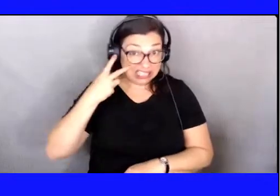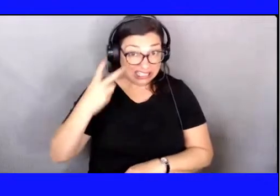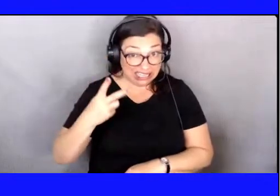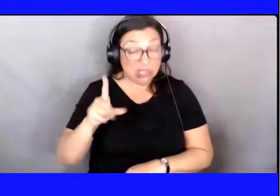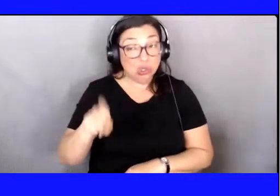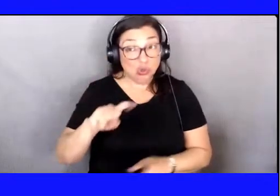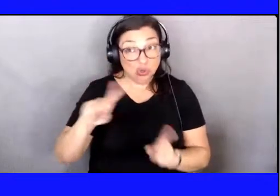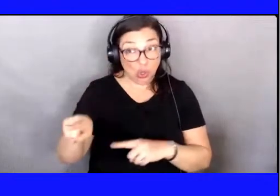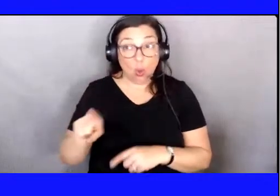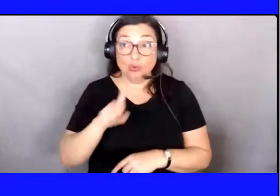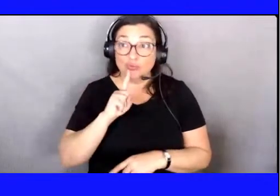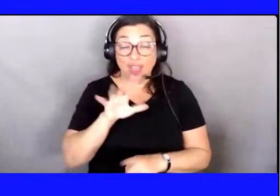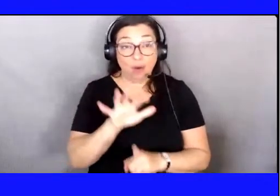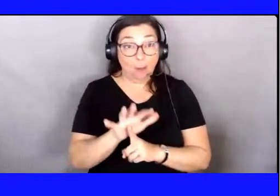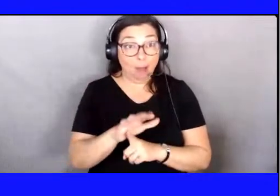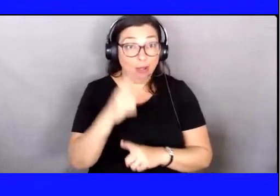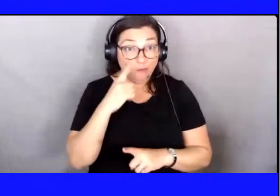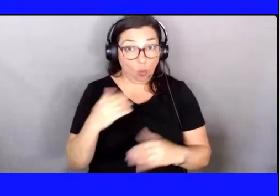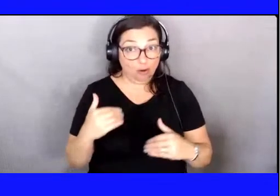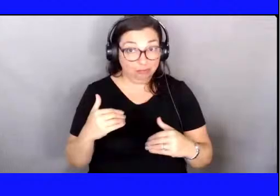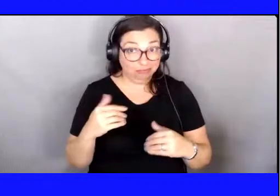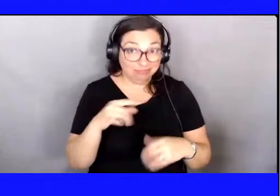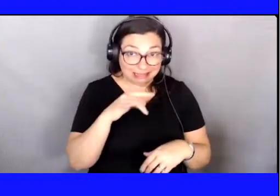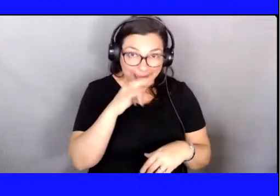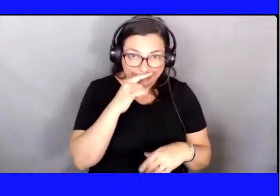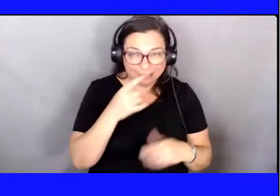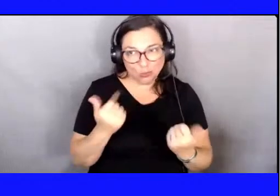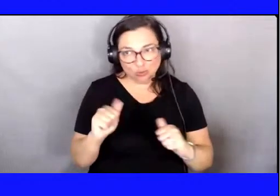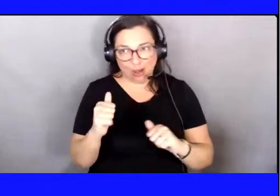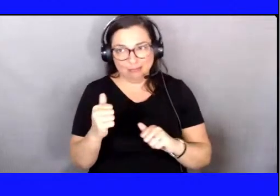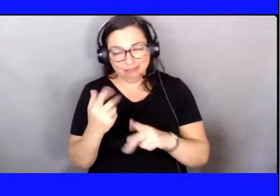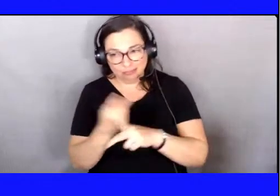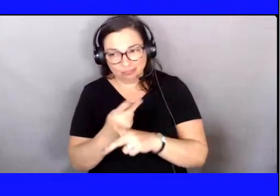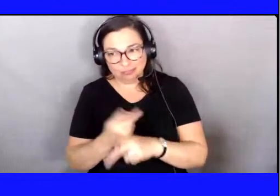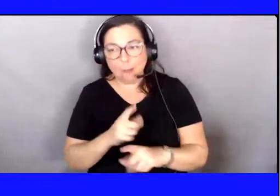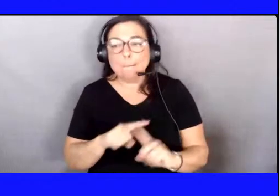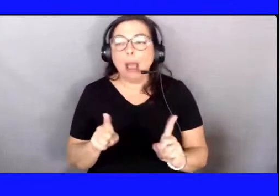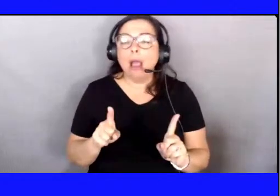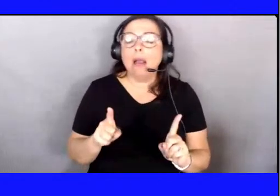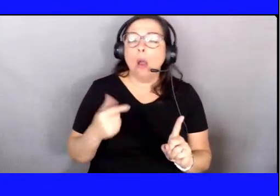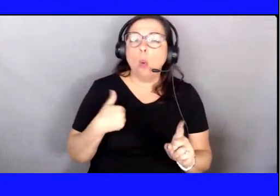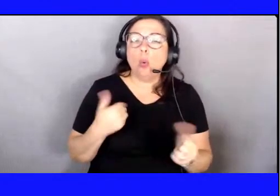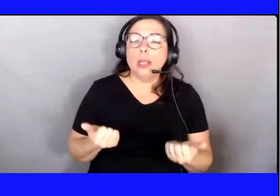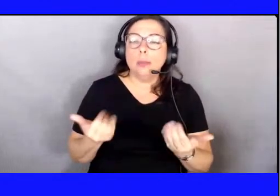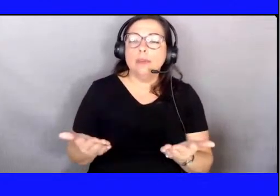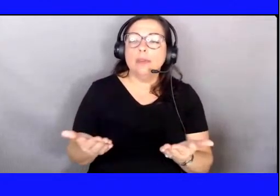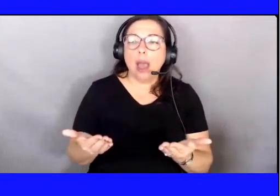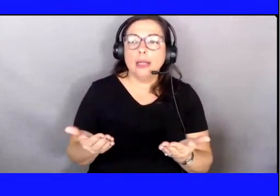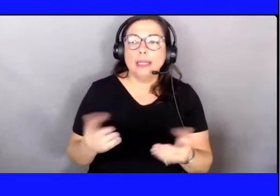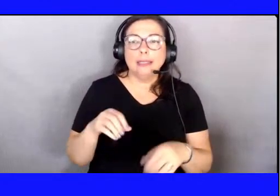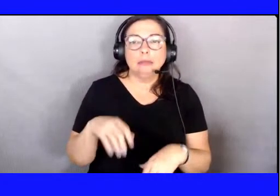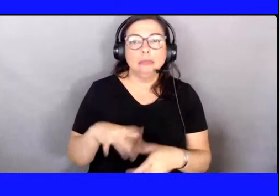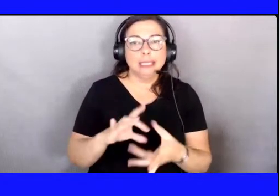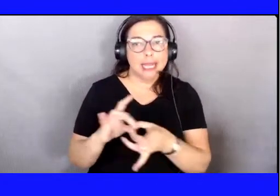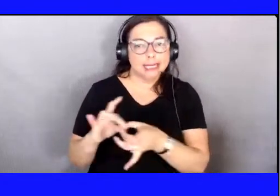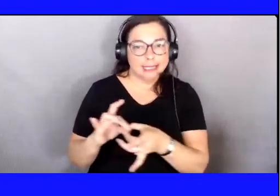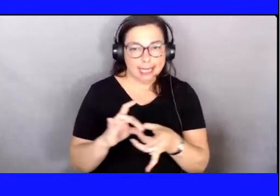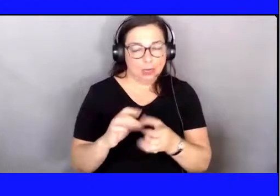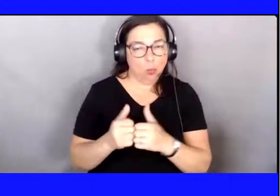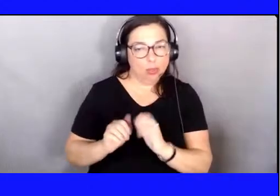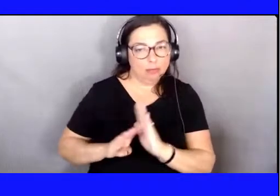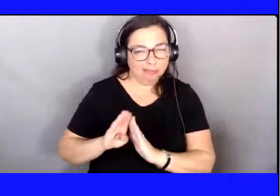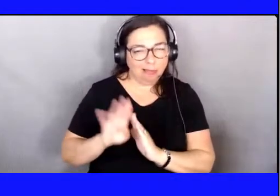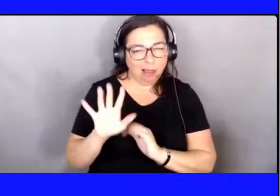incredibly popular with the kids, which we're trying to sort out. But it's about, we provided in tandem with this development